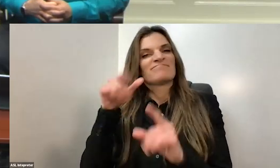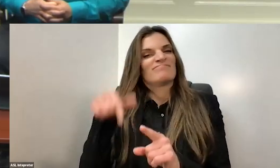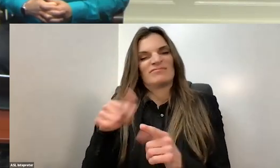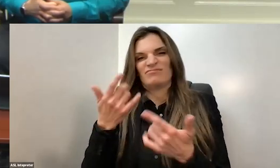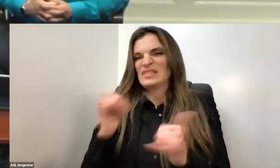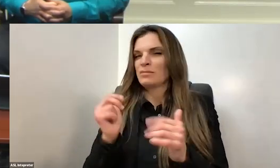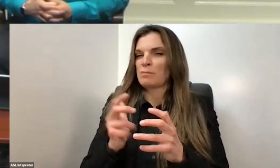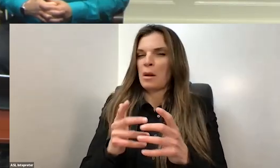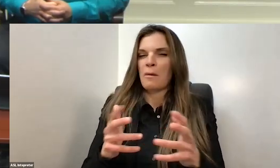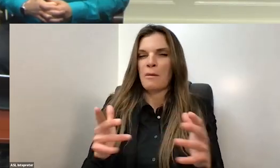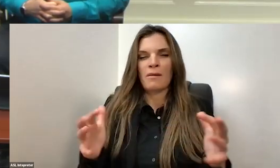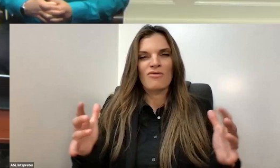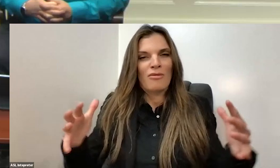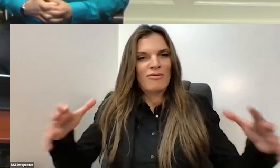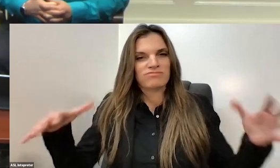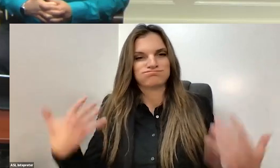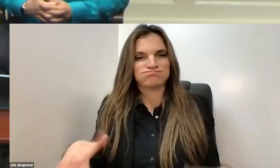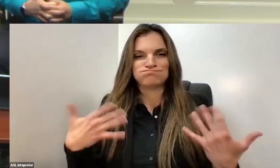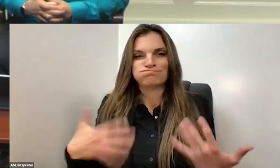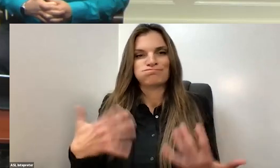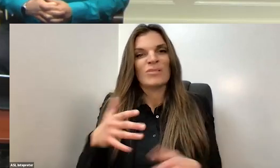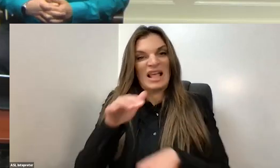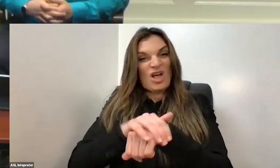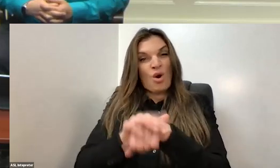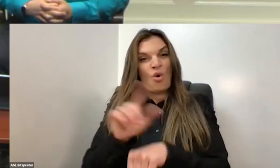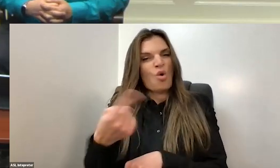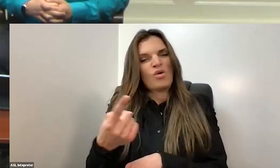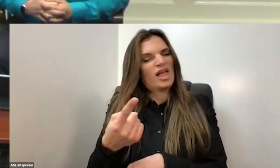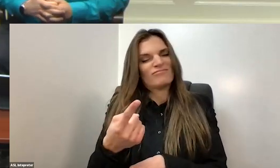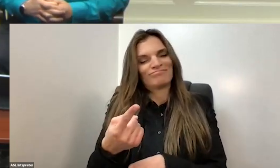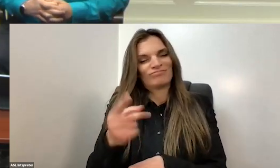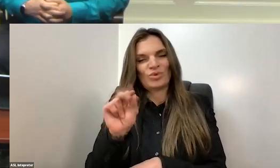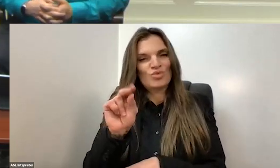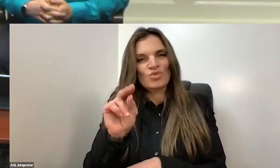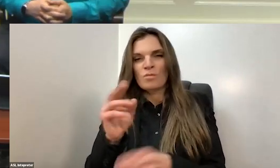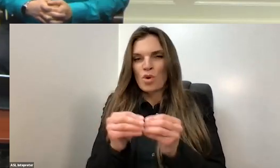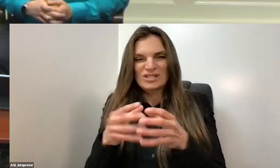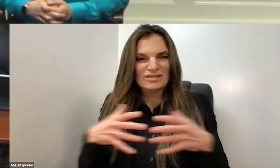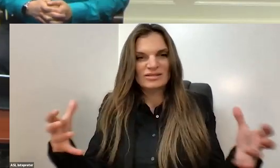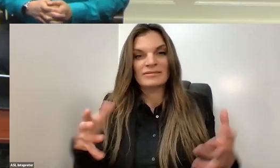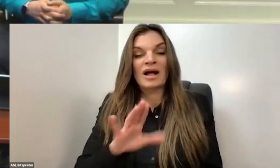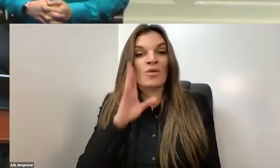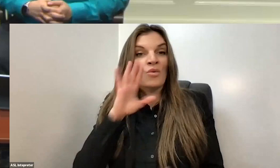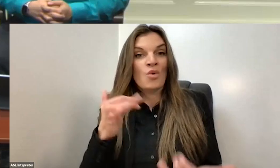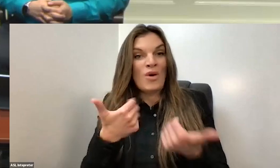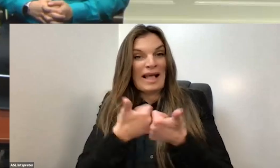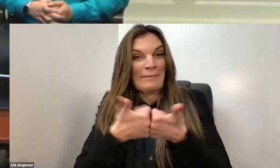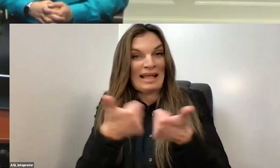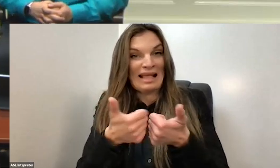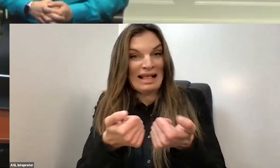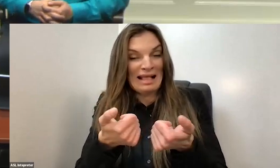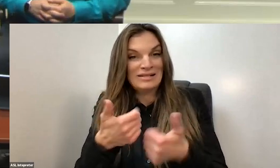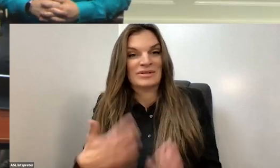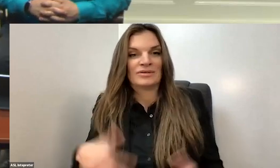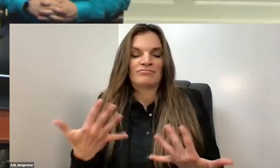growing, that outside of the English realm. And then just other things like gaming has been such a huge